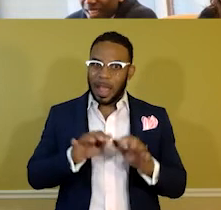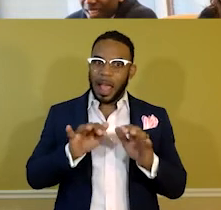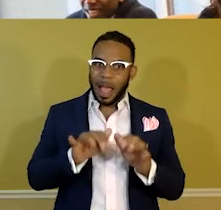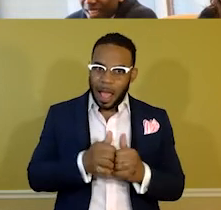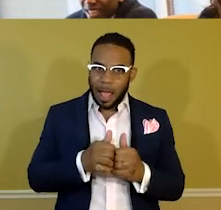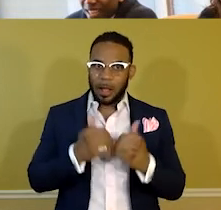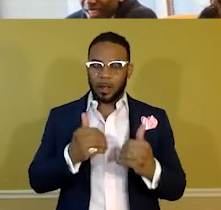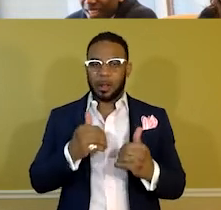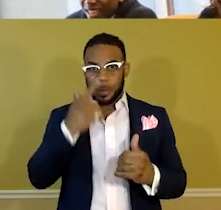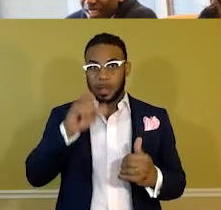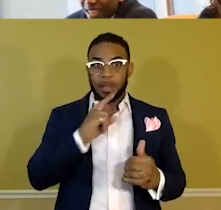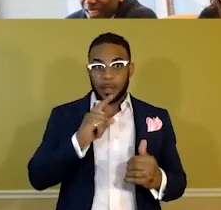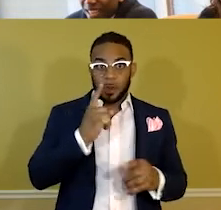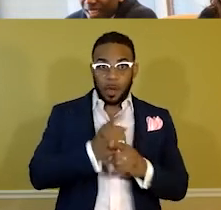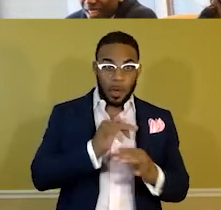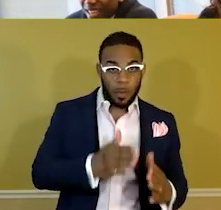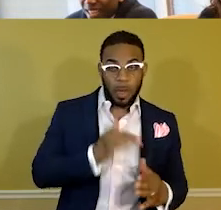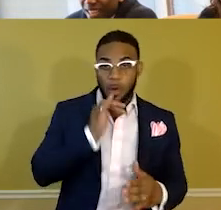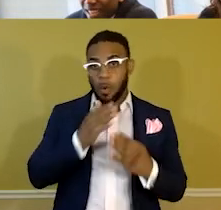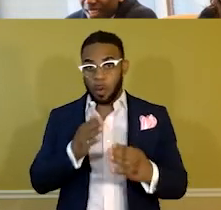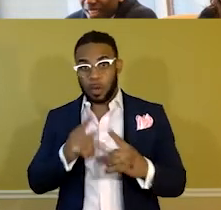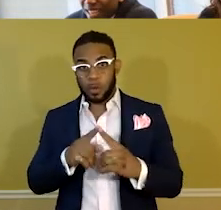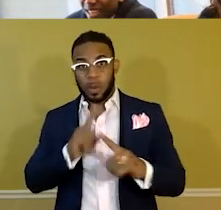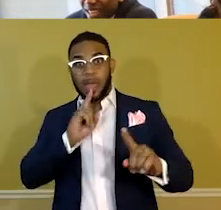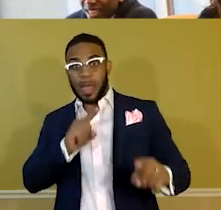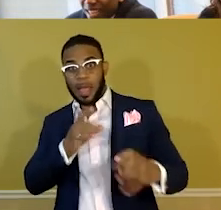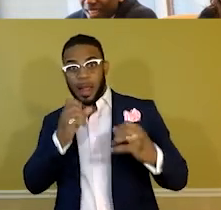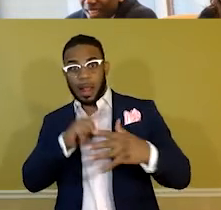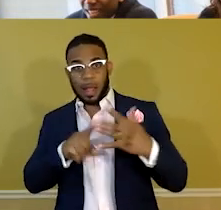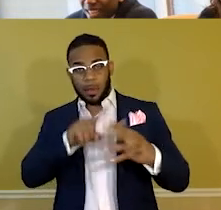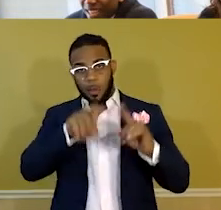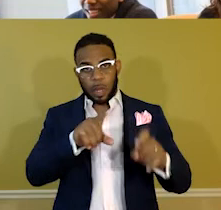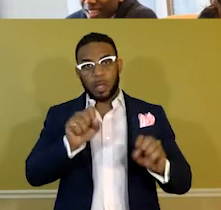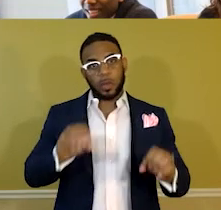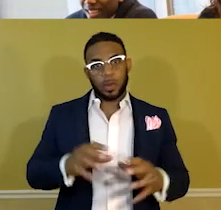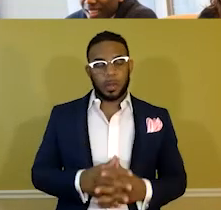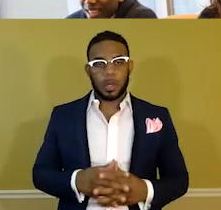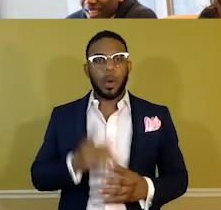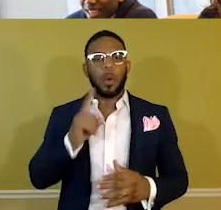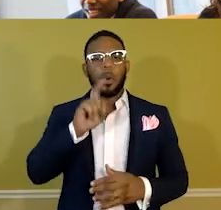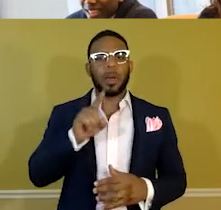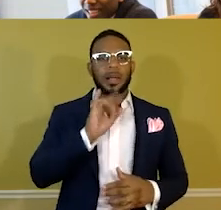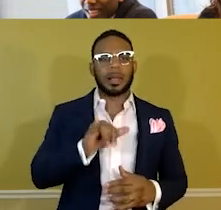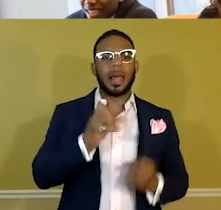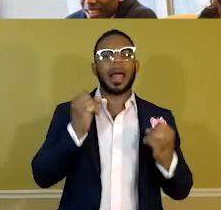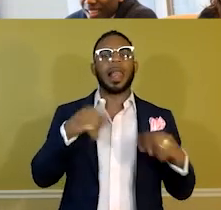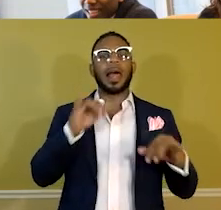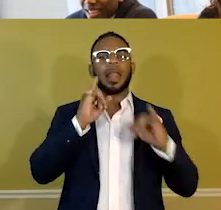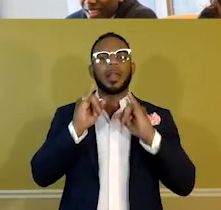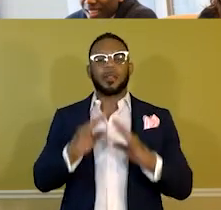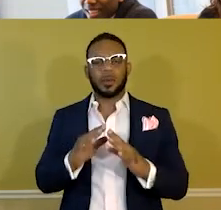these go, um, because there is a right way and a wrong way to act, to answer a lot of these questions. So one question that a lot of